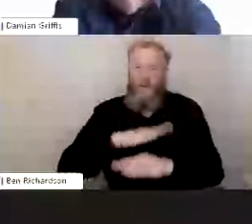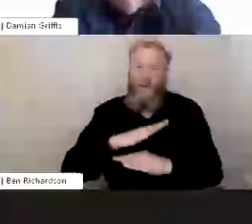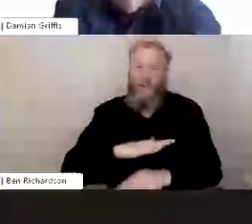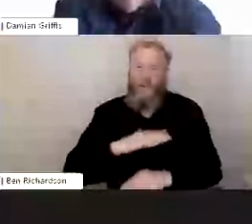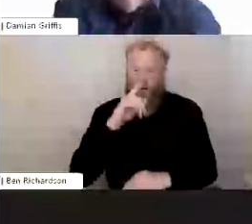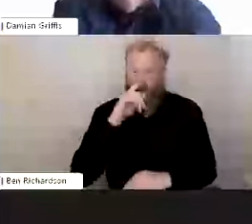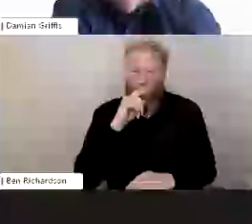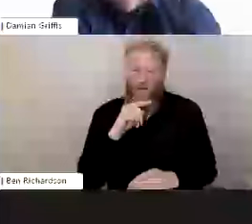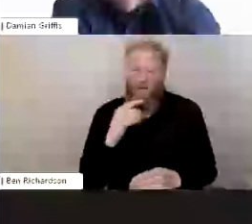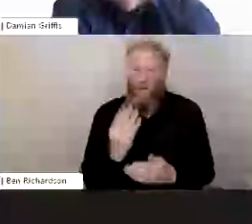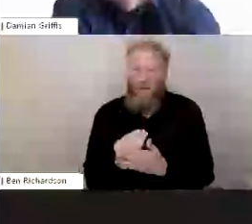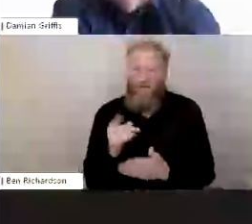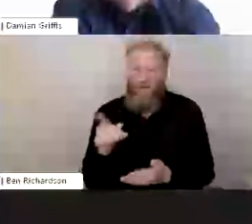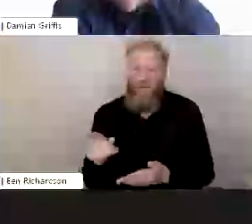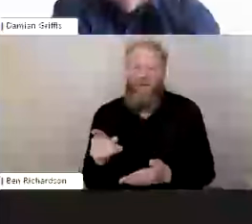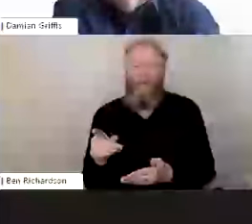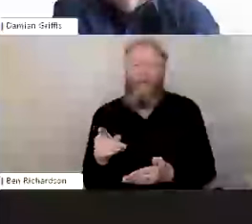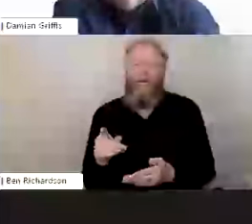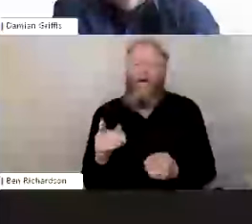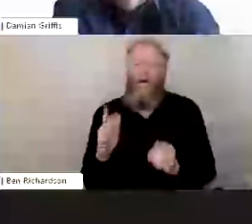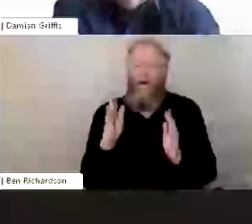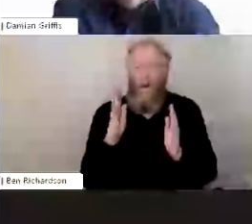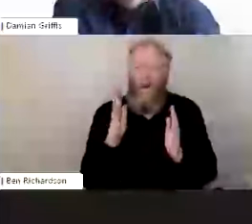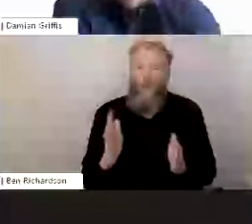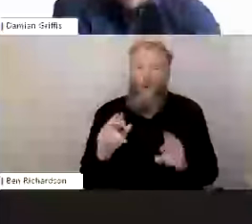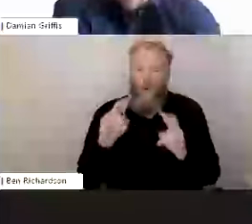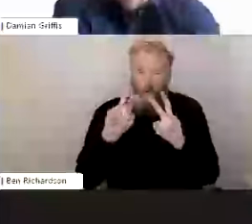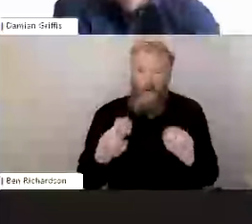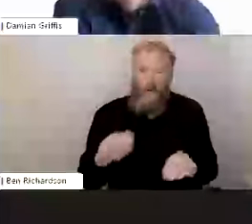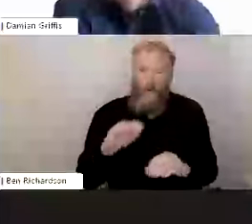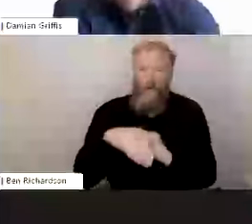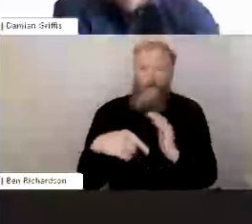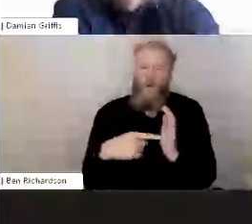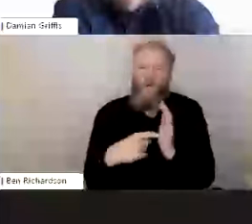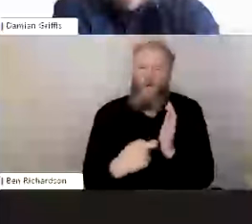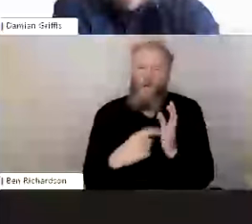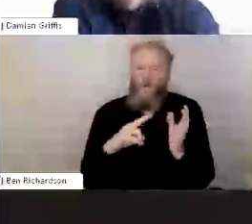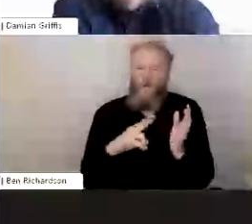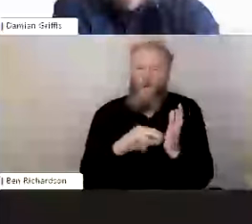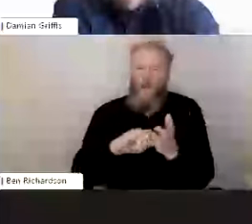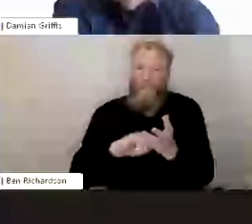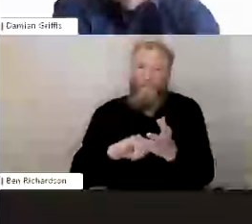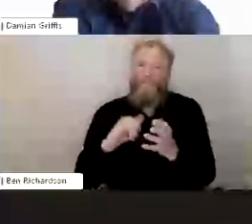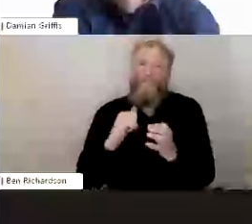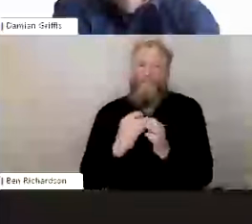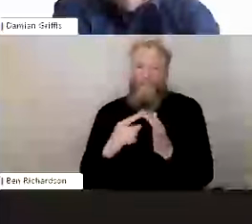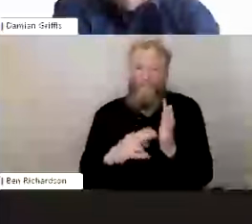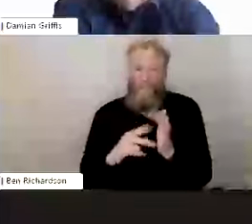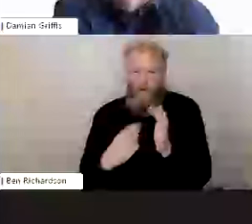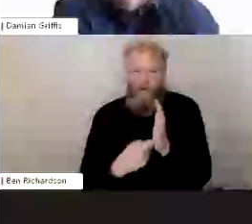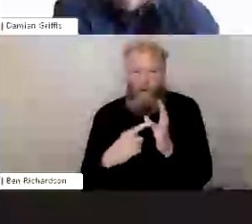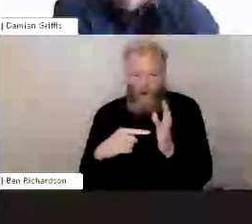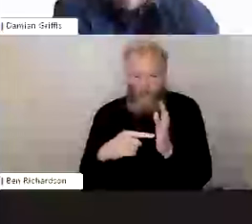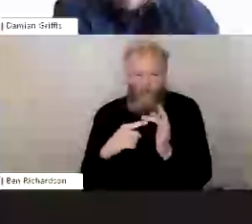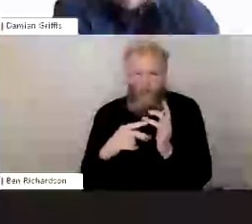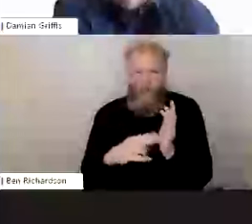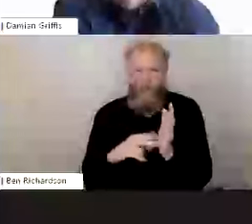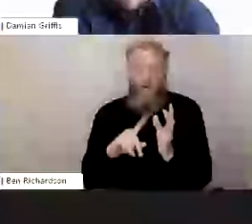a lot of research done on transgenerational trauma in Jewish communities as